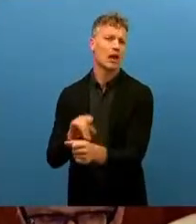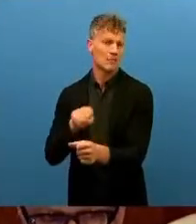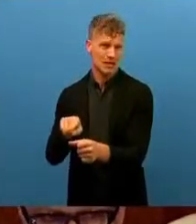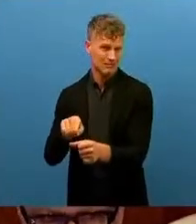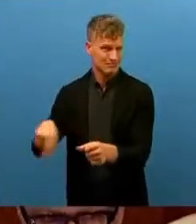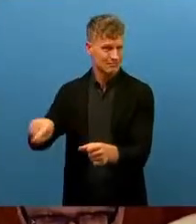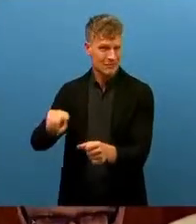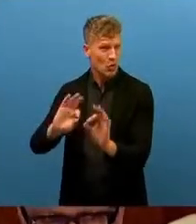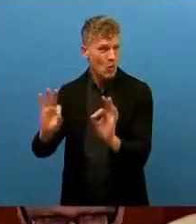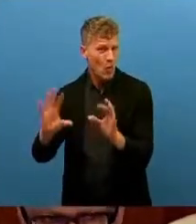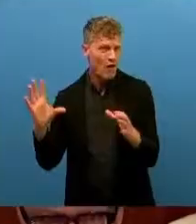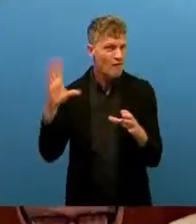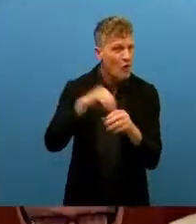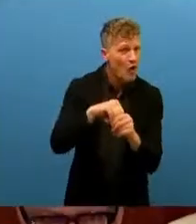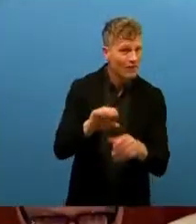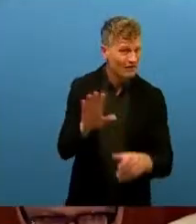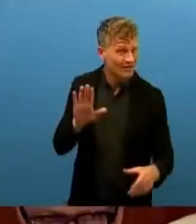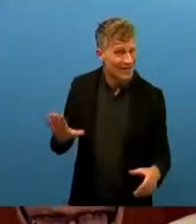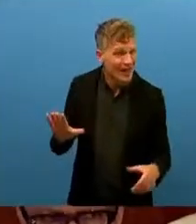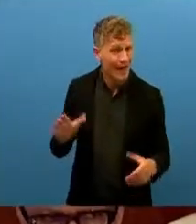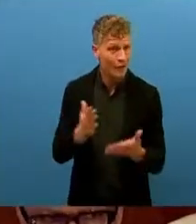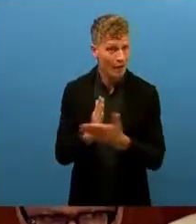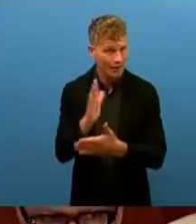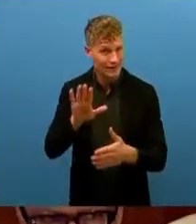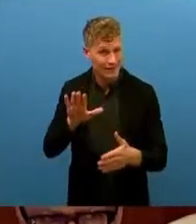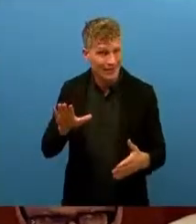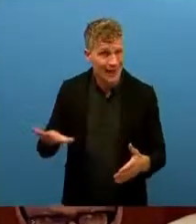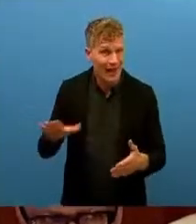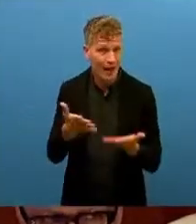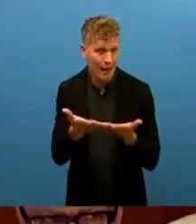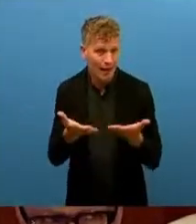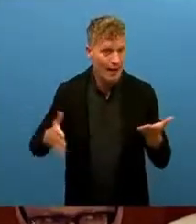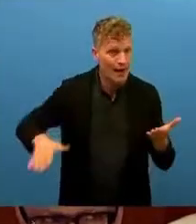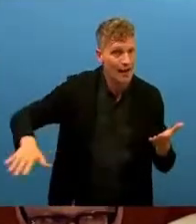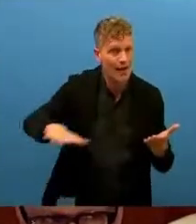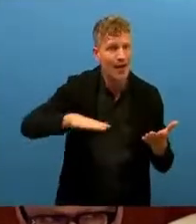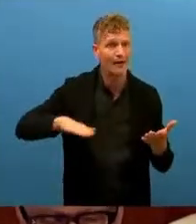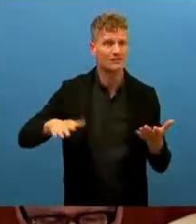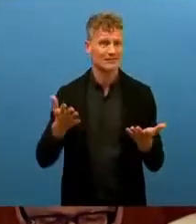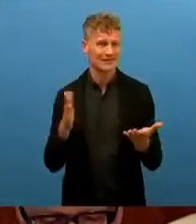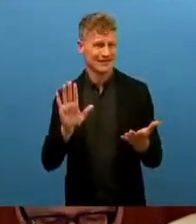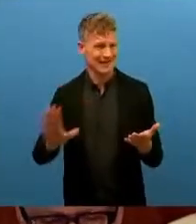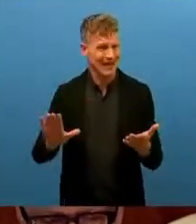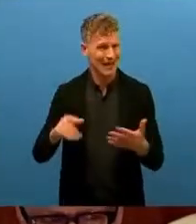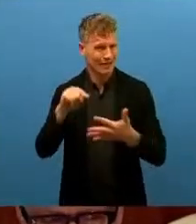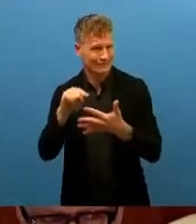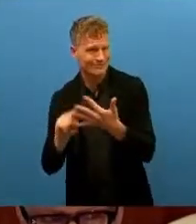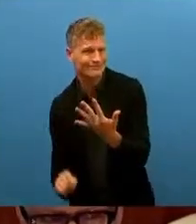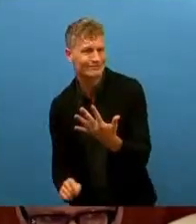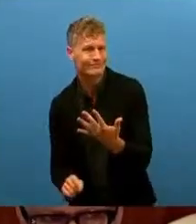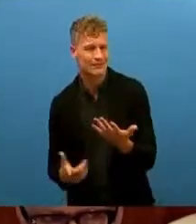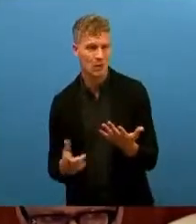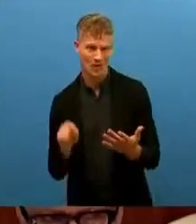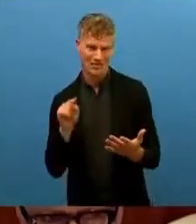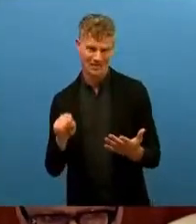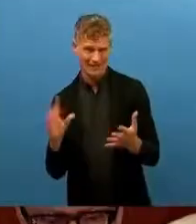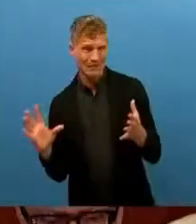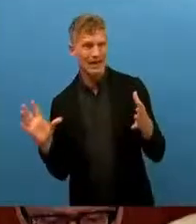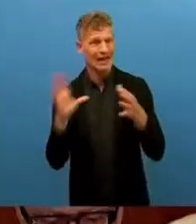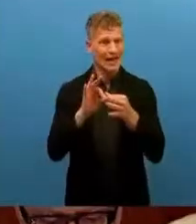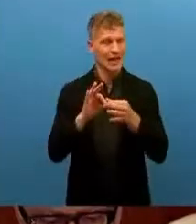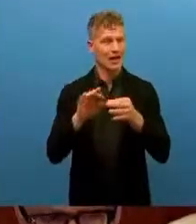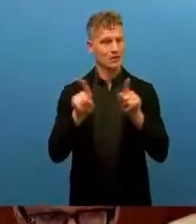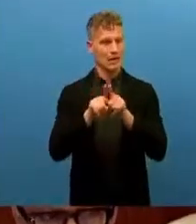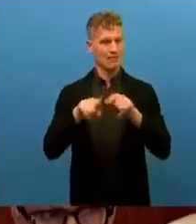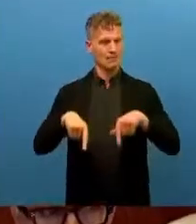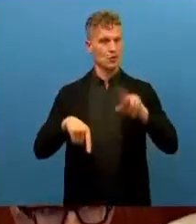is a matter of transforming the Council into a truly inclusive and representative institution. My